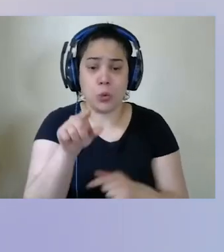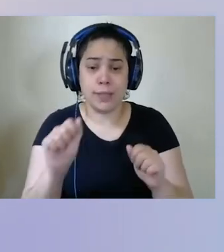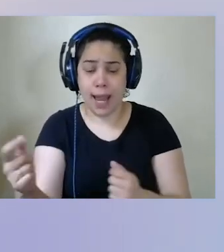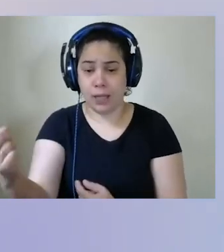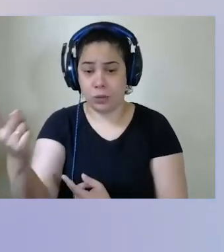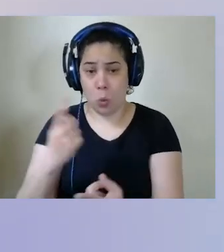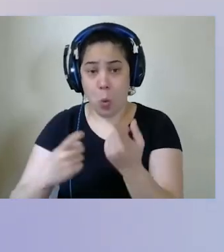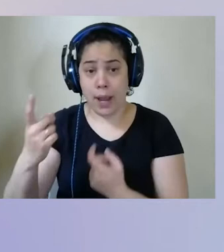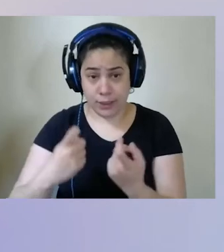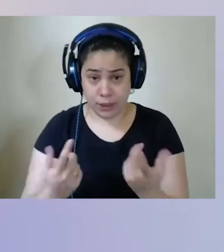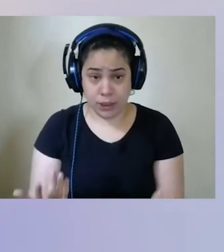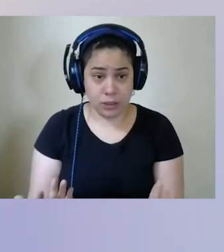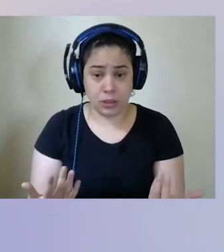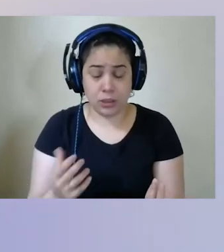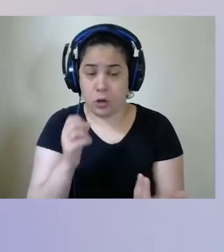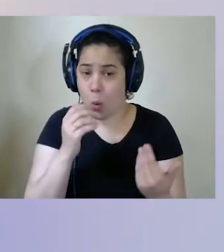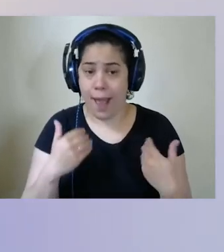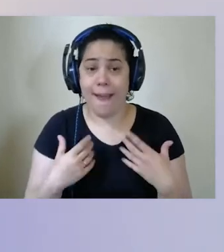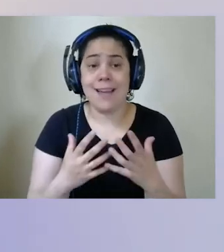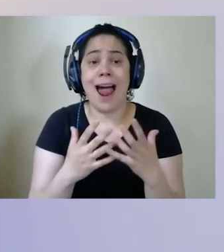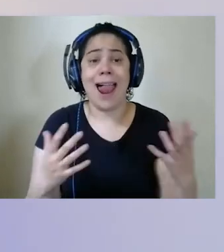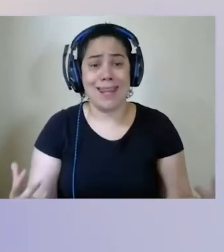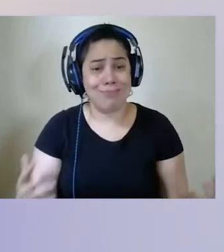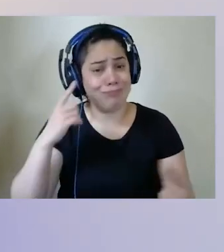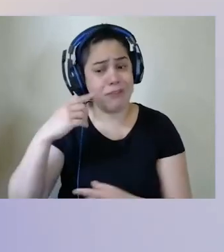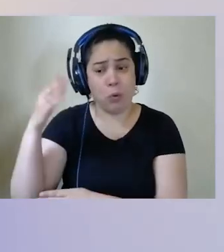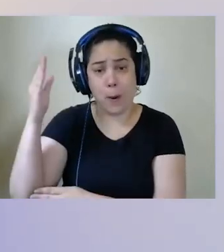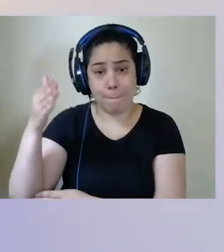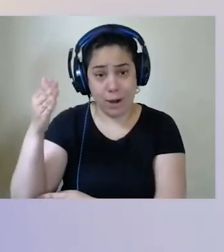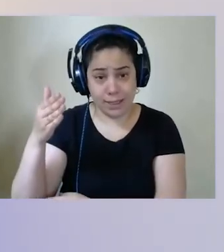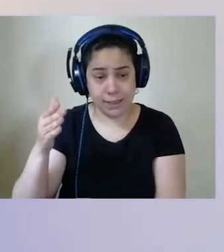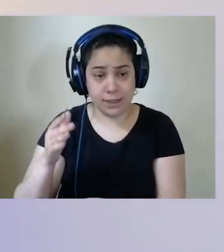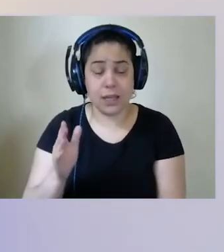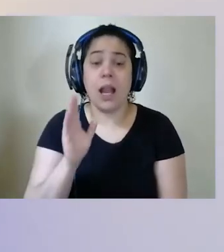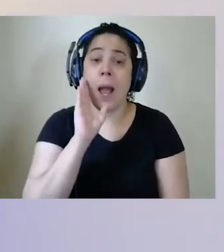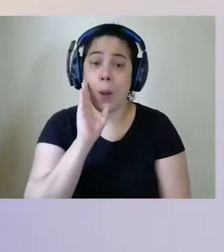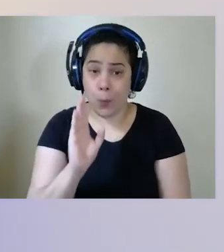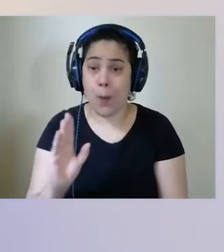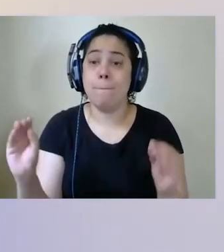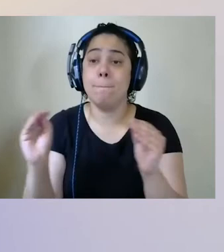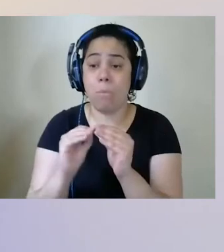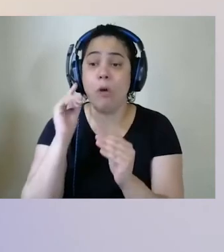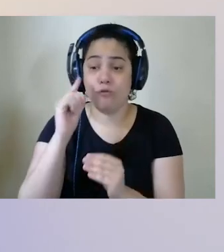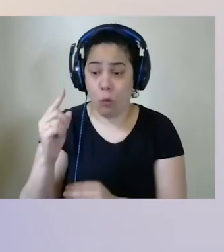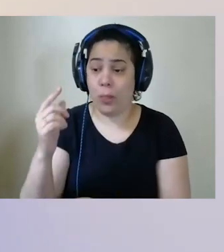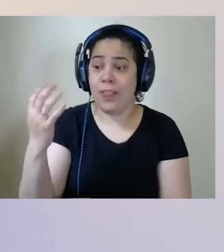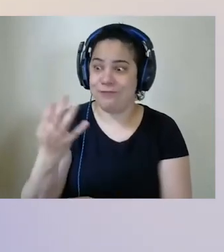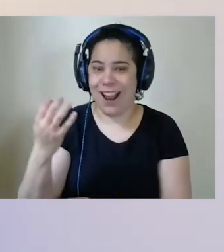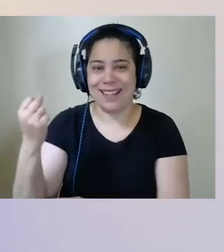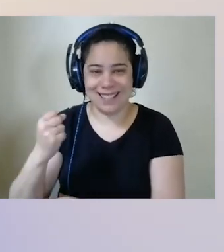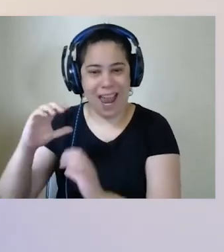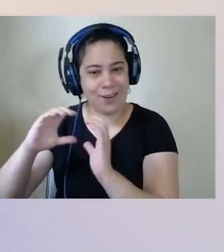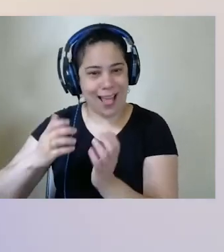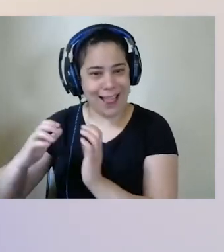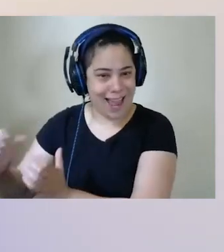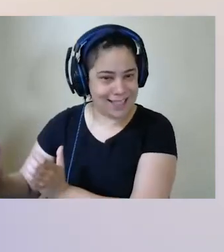wish. I don't have a lot to present. We'll have a lot to present on Friday and Saturday. But I think the